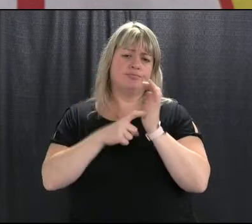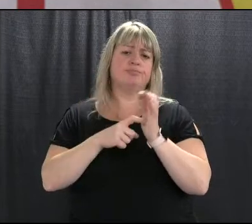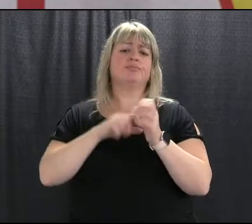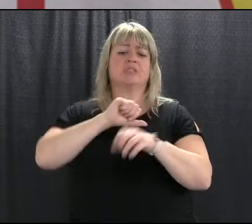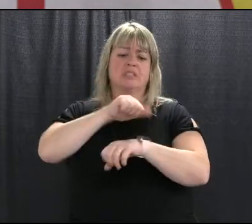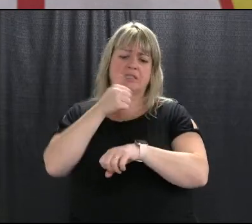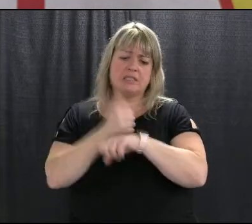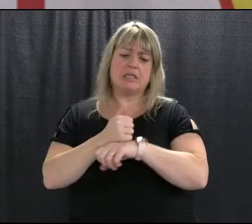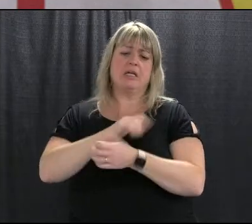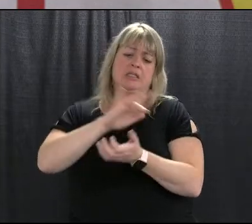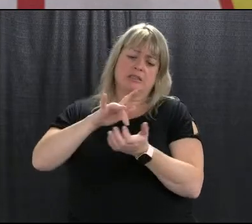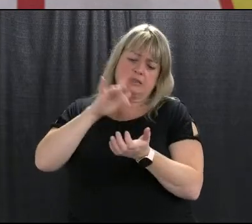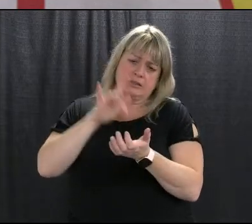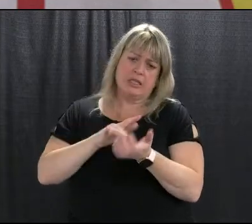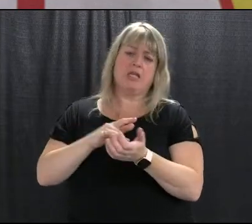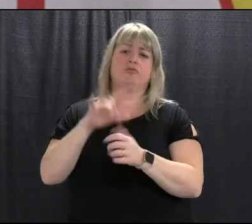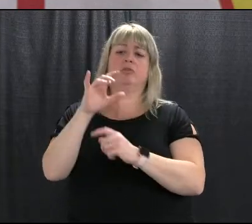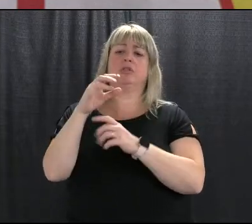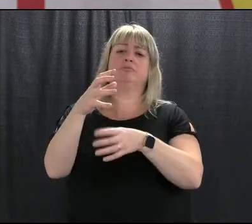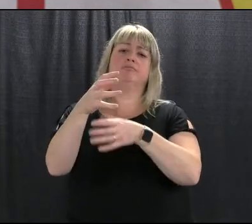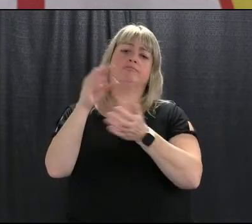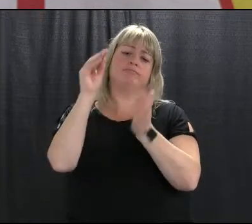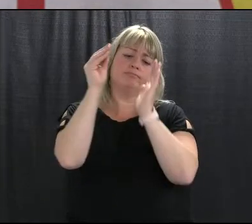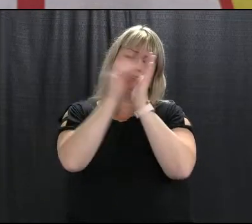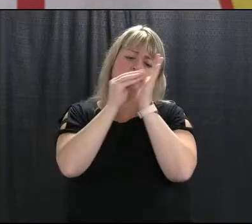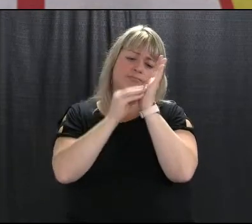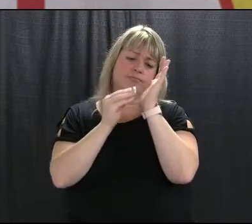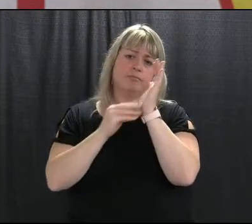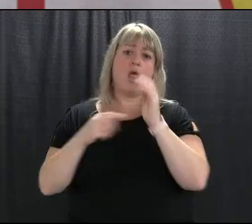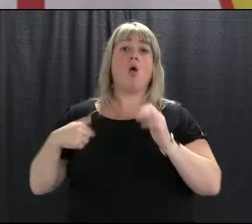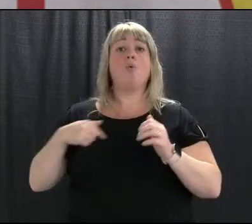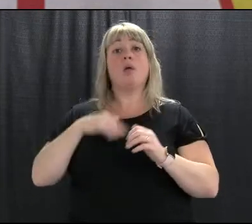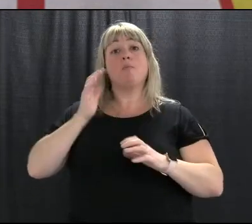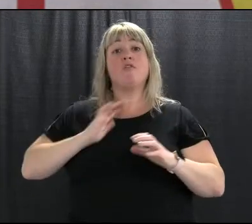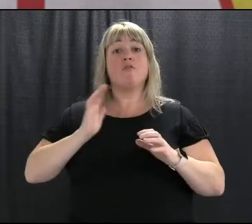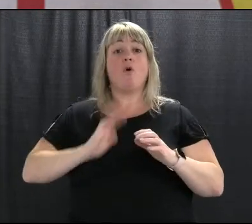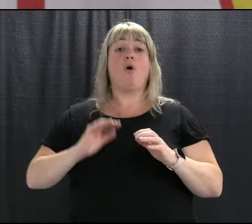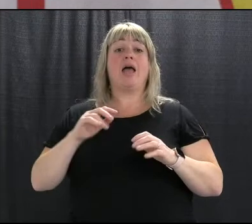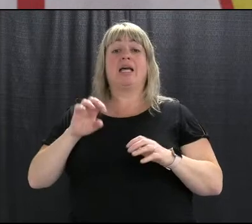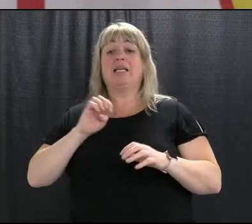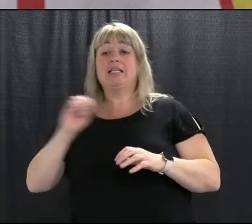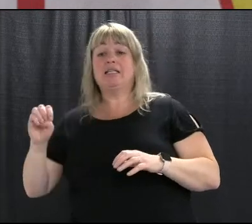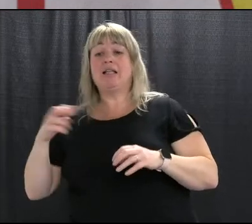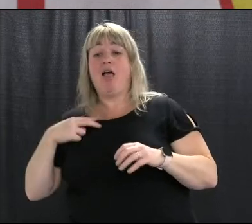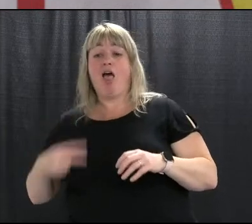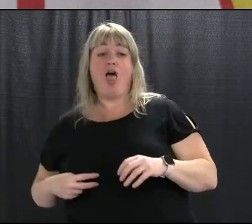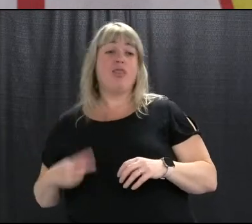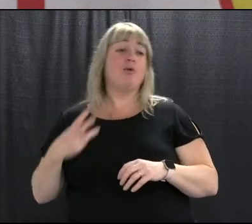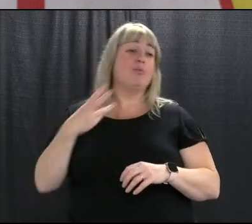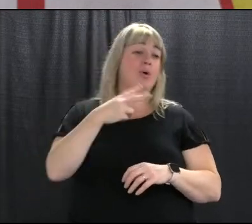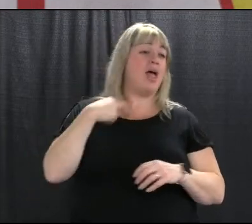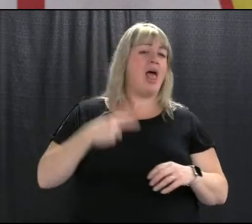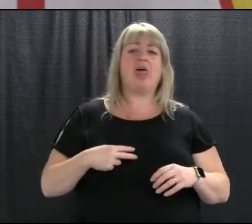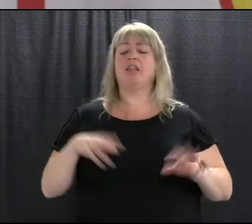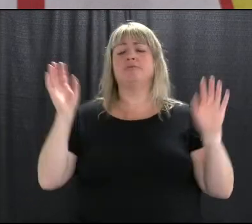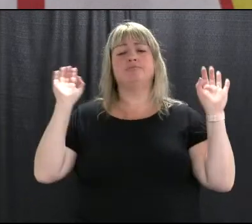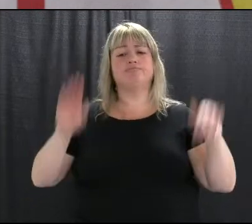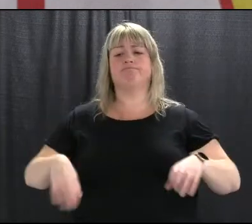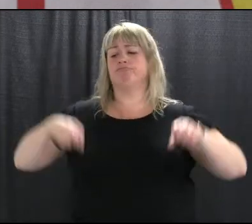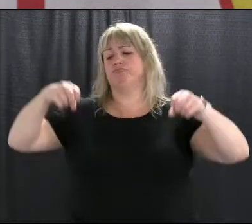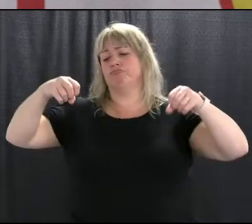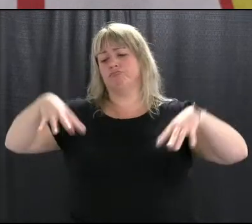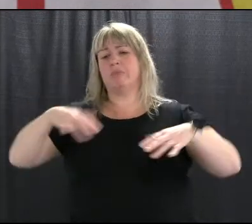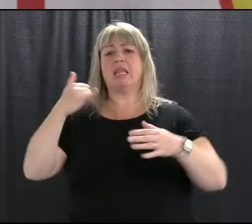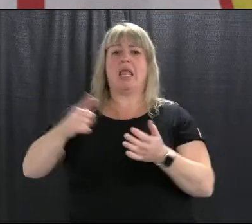for individuals. We now have one provincial health authority. We no longer have 4 silos in the province. It's one provincial health authority. So we're going to have a